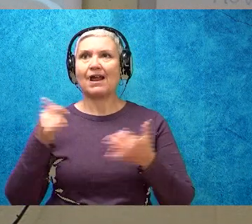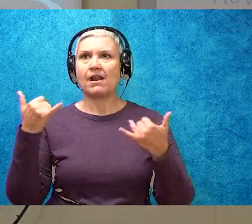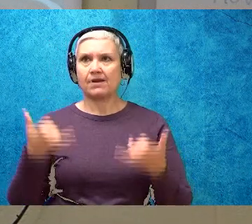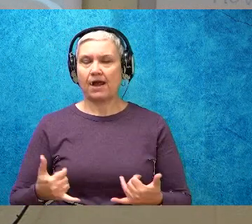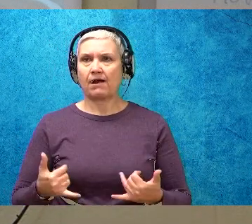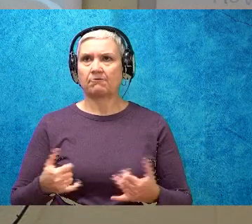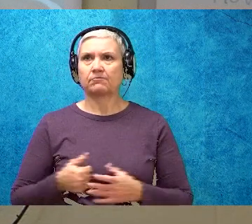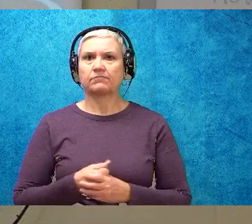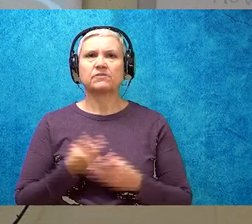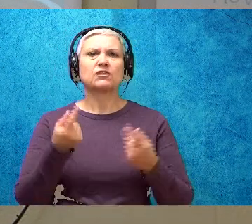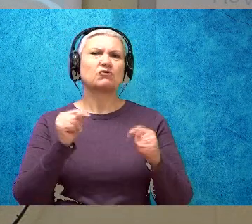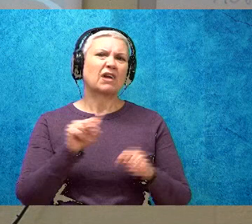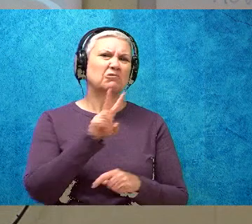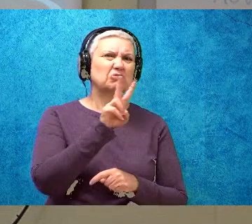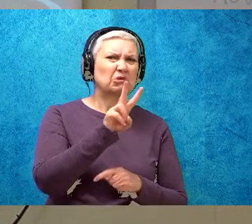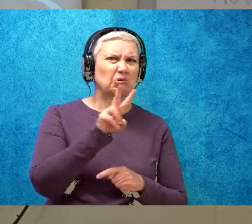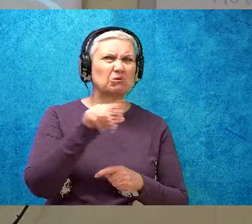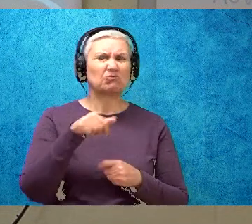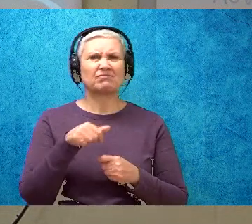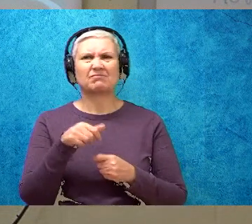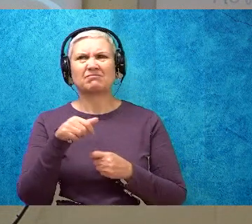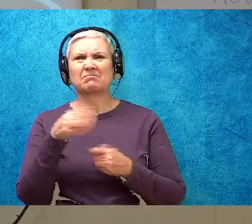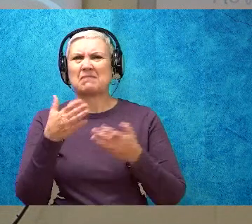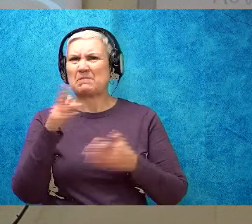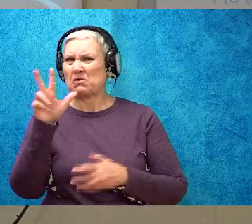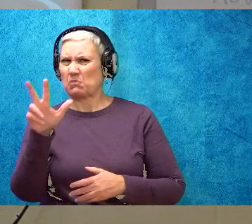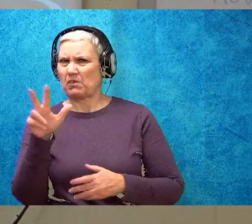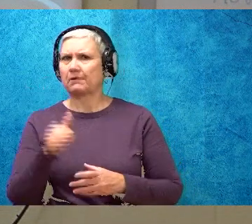Try to do 2 to 3, if at all possible.